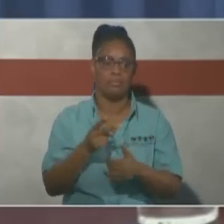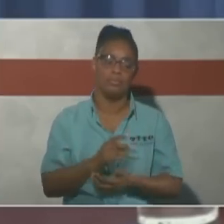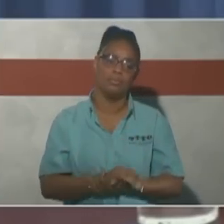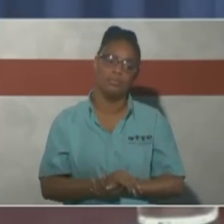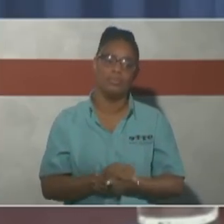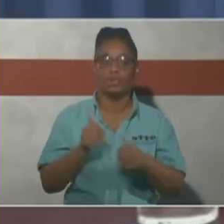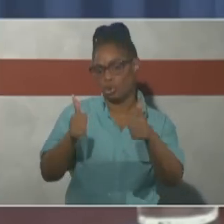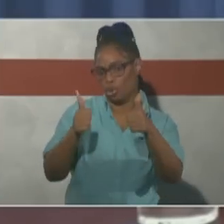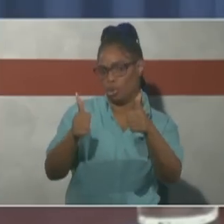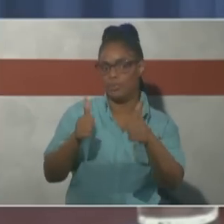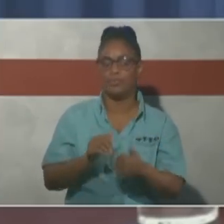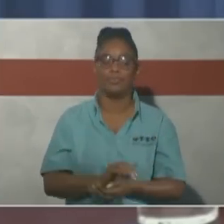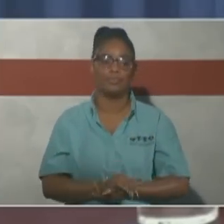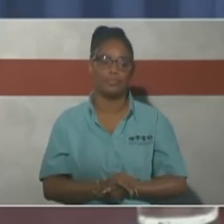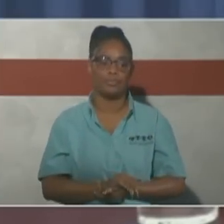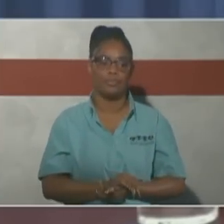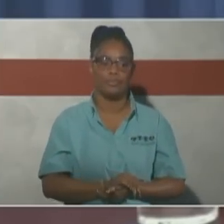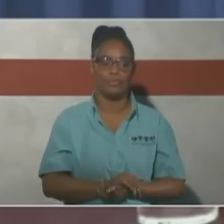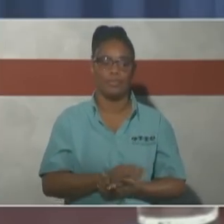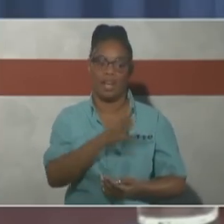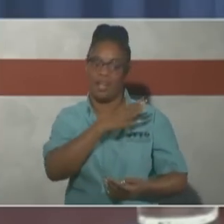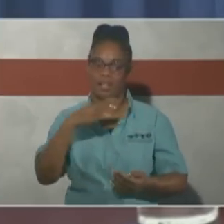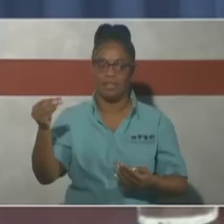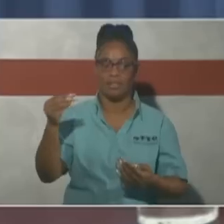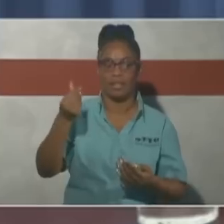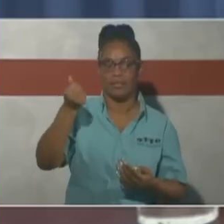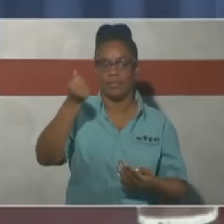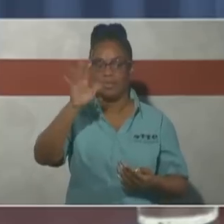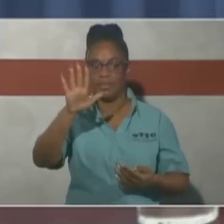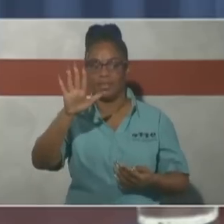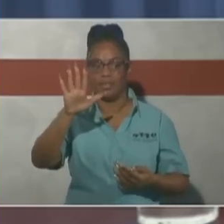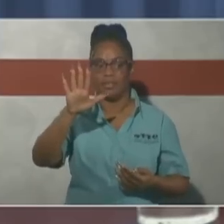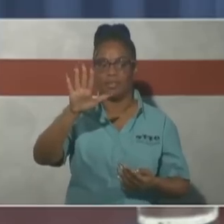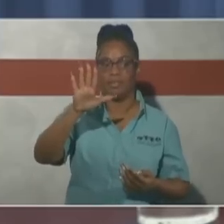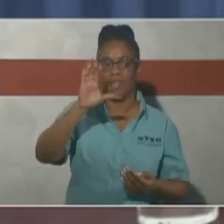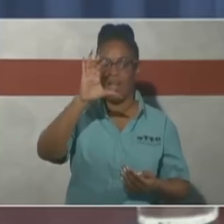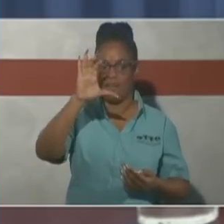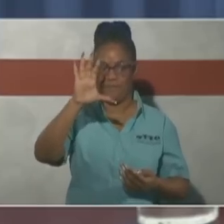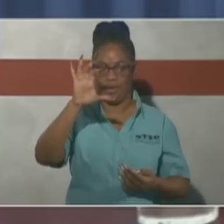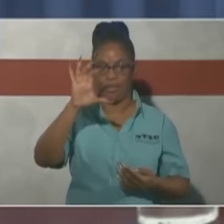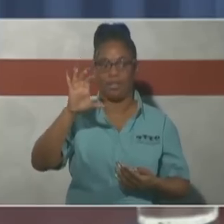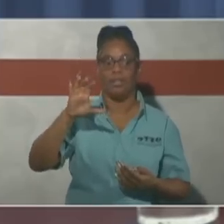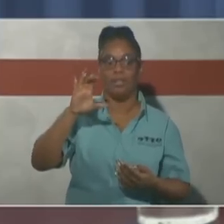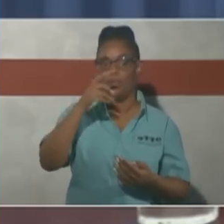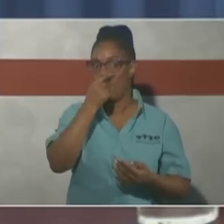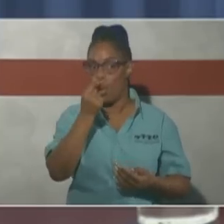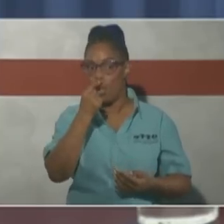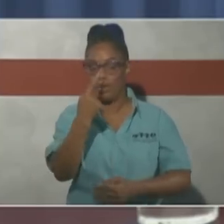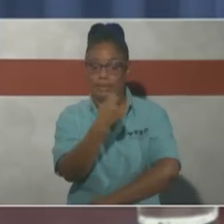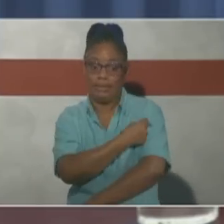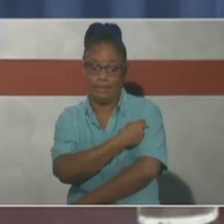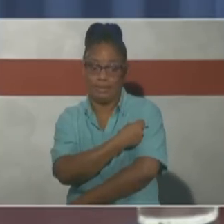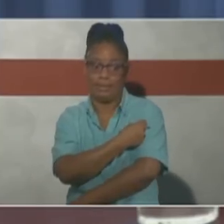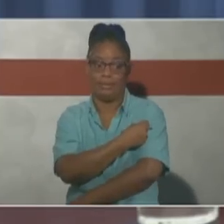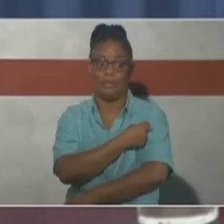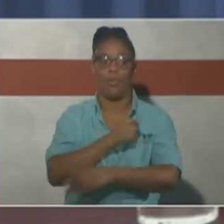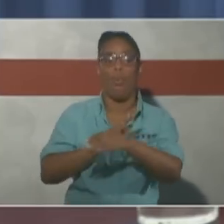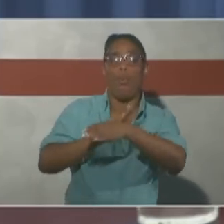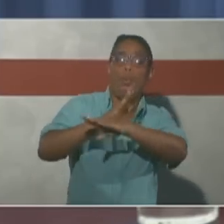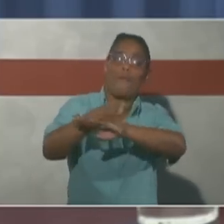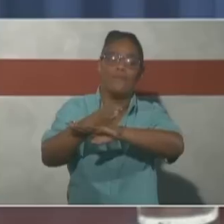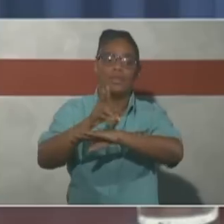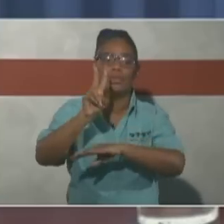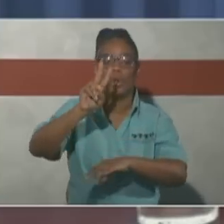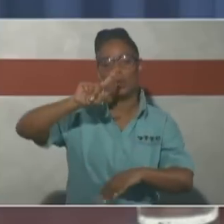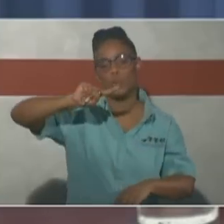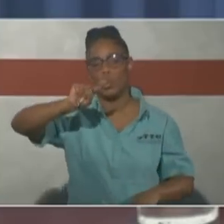over 500 COVID vaccines, which is very, very good. Whether it's first dose, second dose, or boosters, it far exceeded